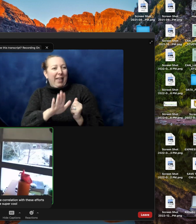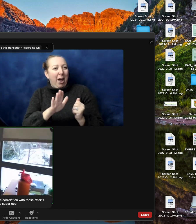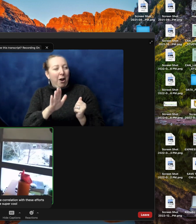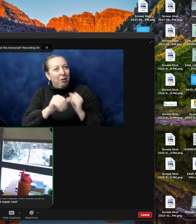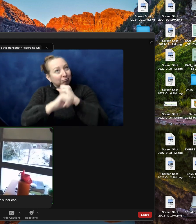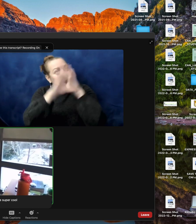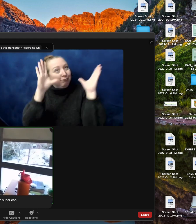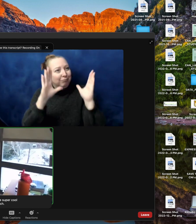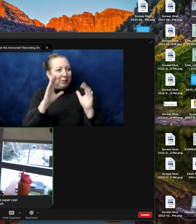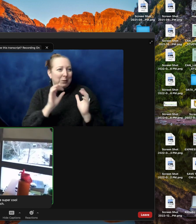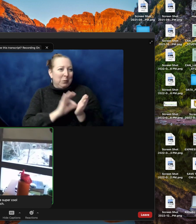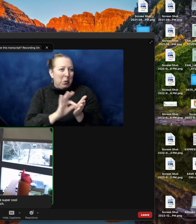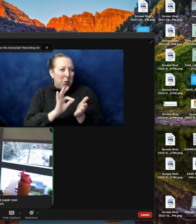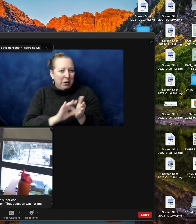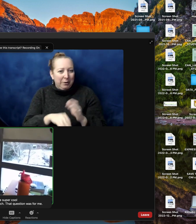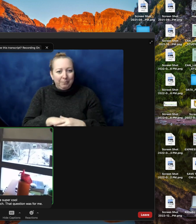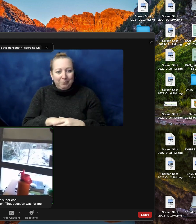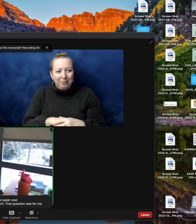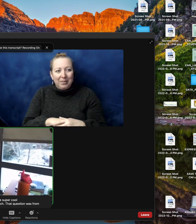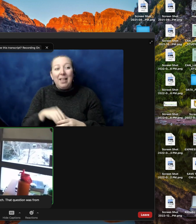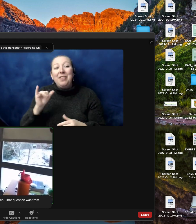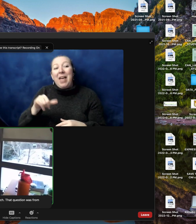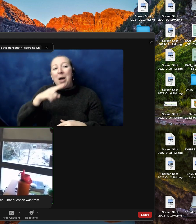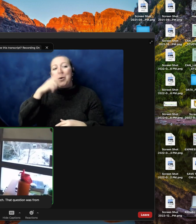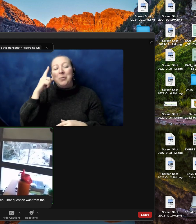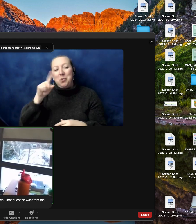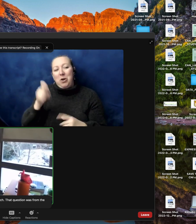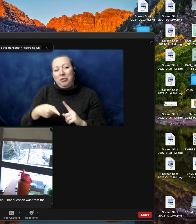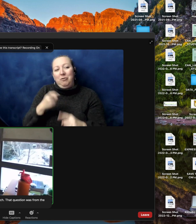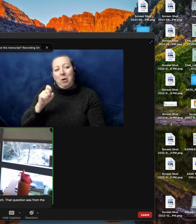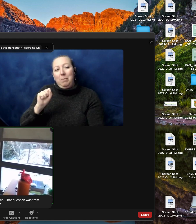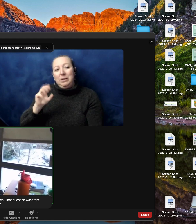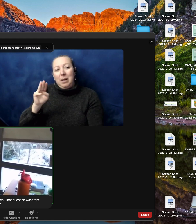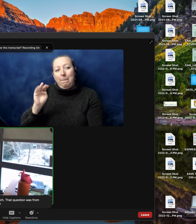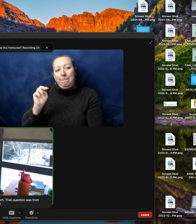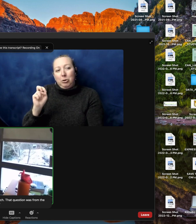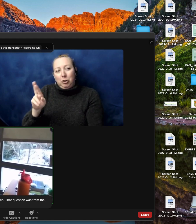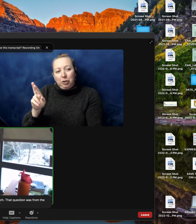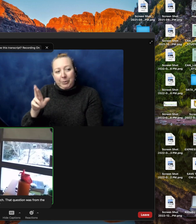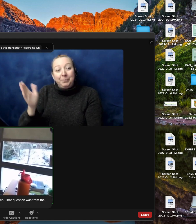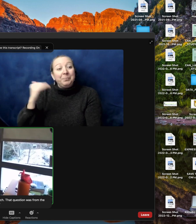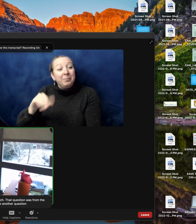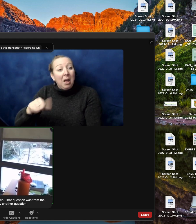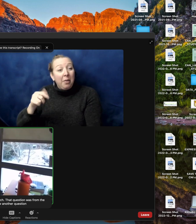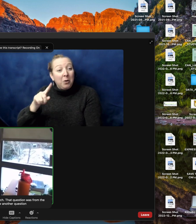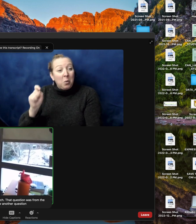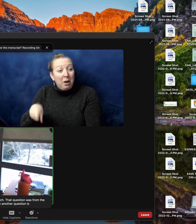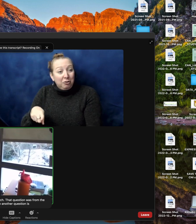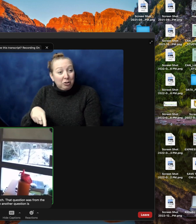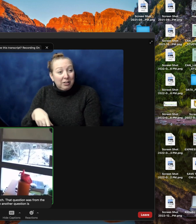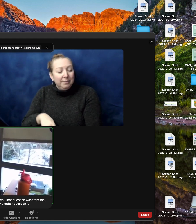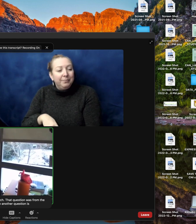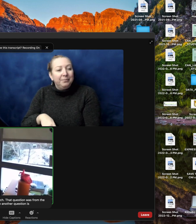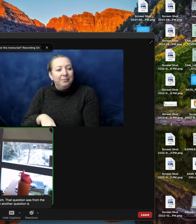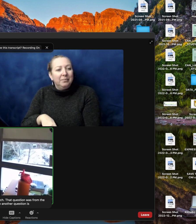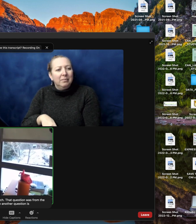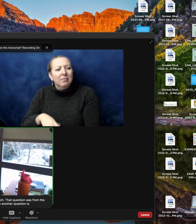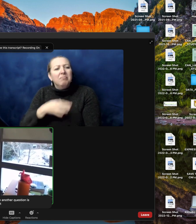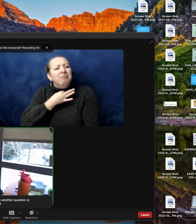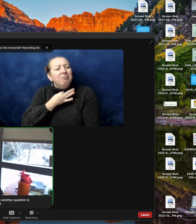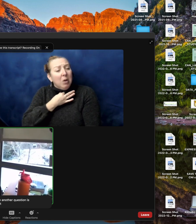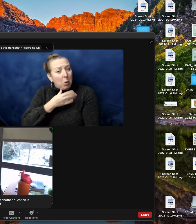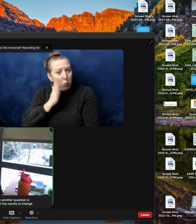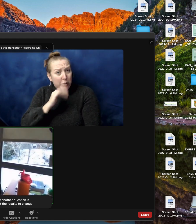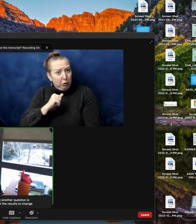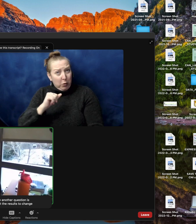Thank you so much. That question was from Summer. And now another question is, would you expect the results to change